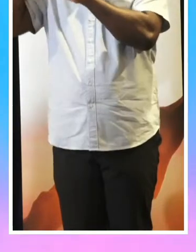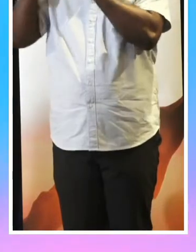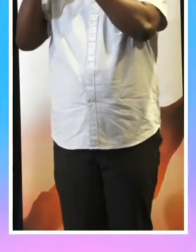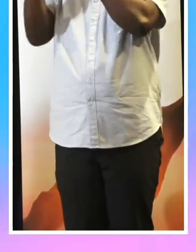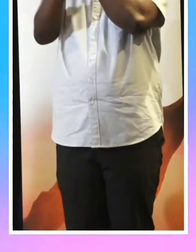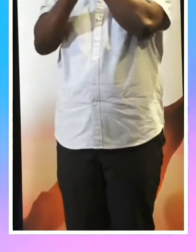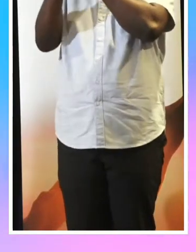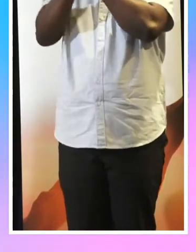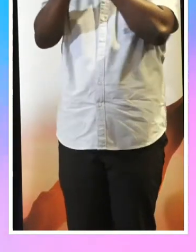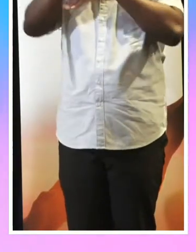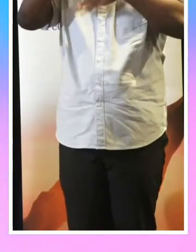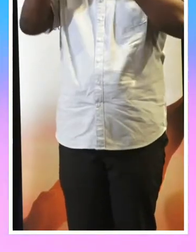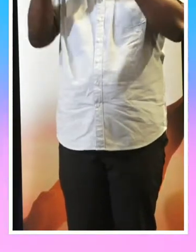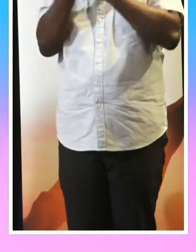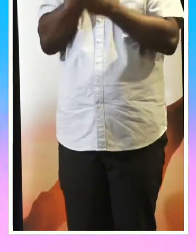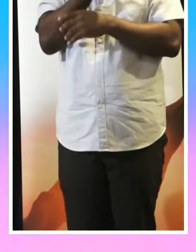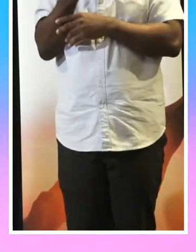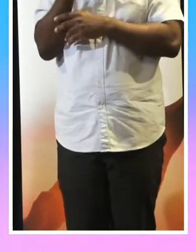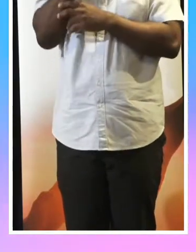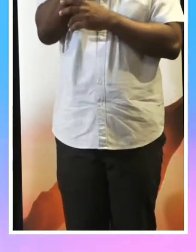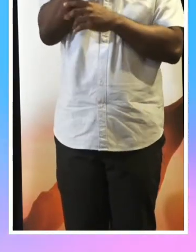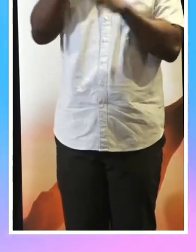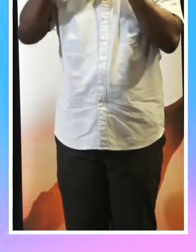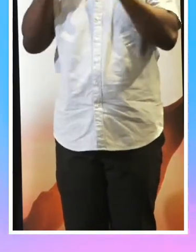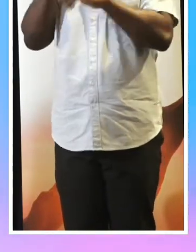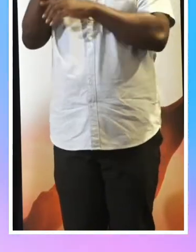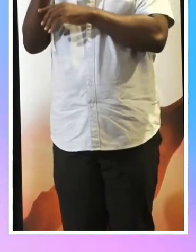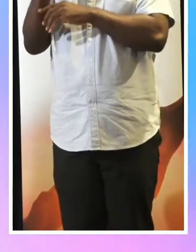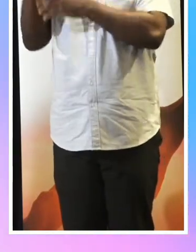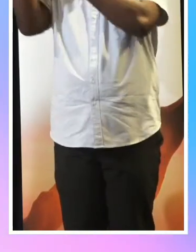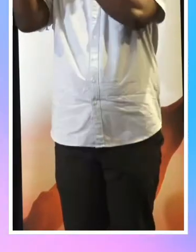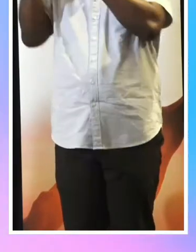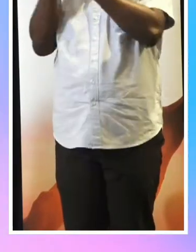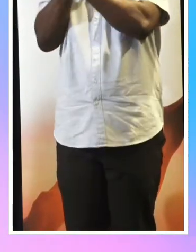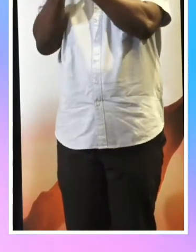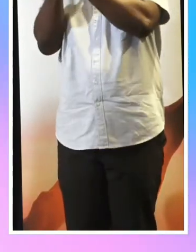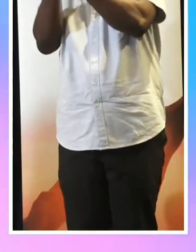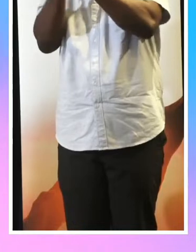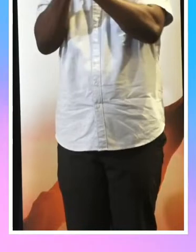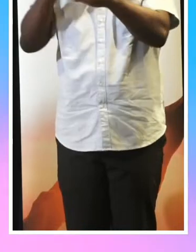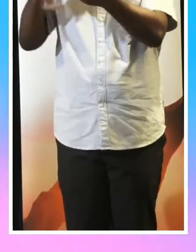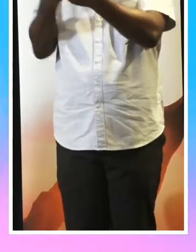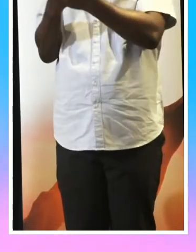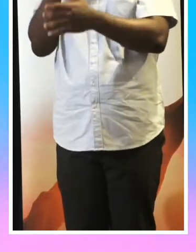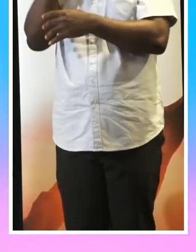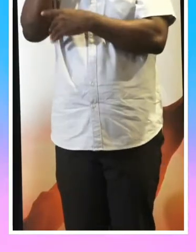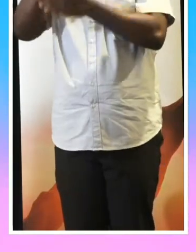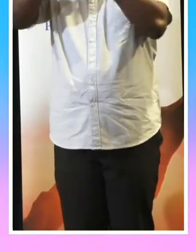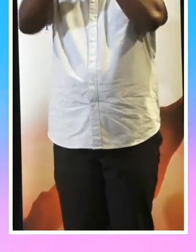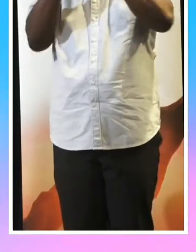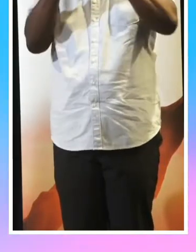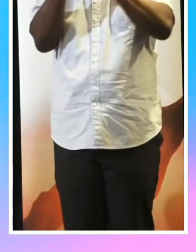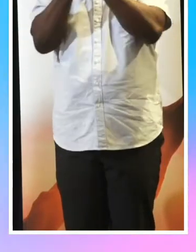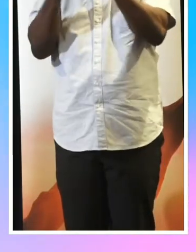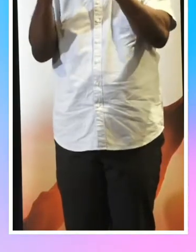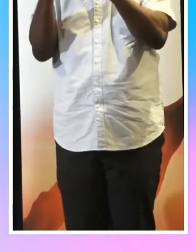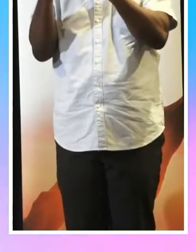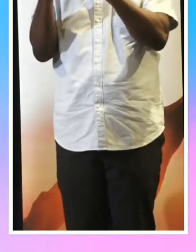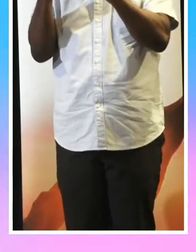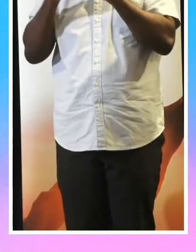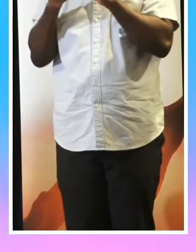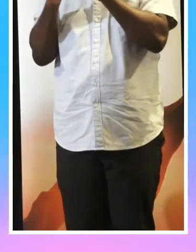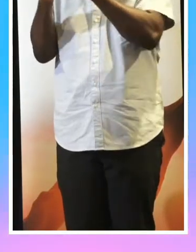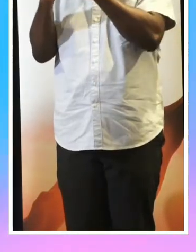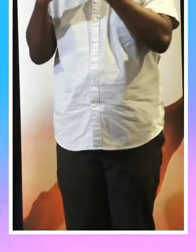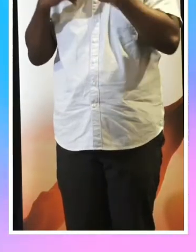shield us from things seen and unseen, and give us traveling mercies, God, to our homes in peace and in safety. Father God, continue to have